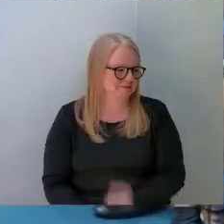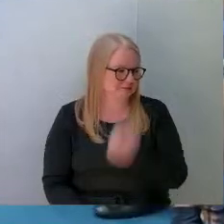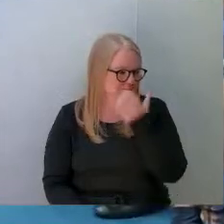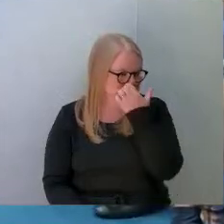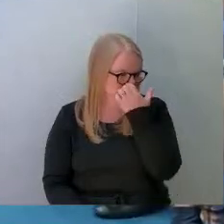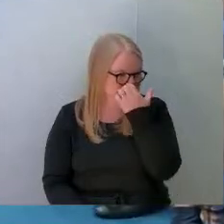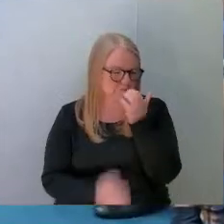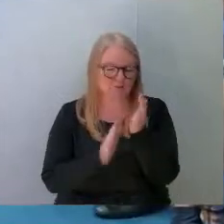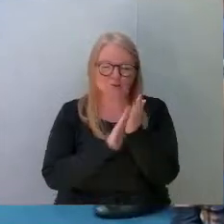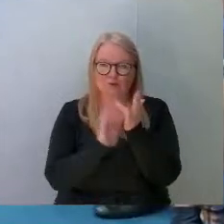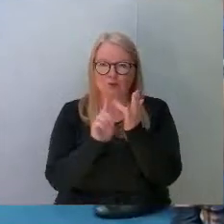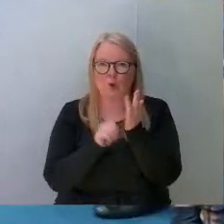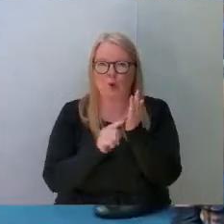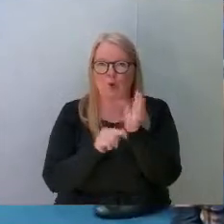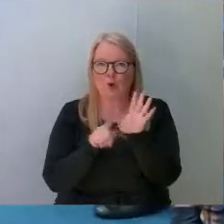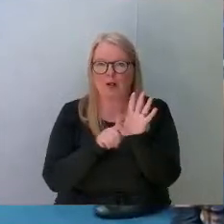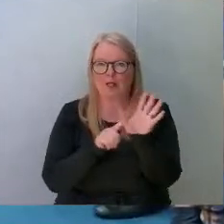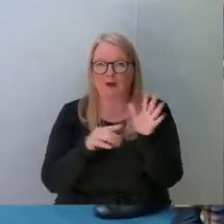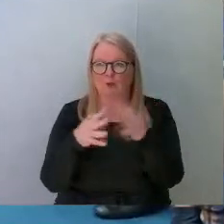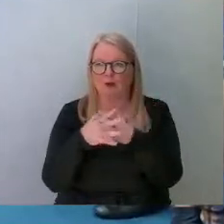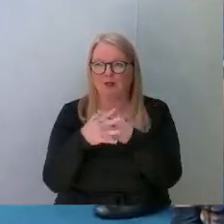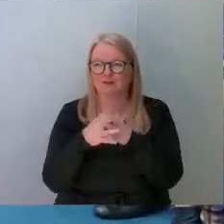Holly Wilson.